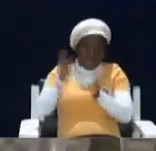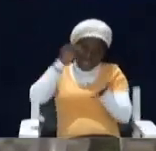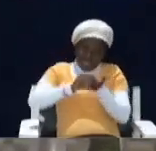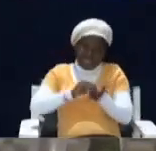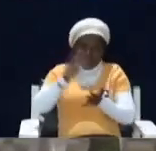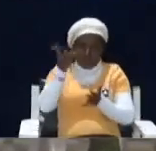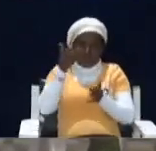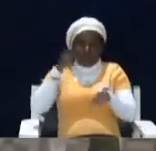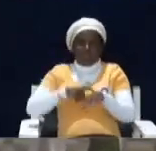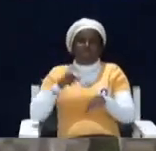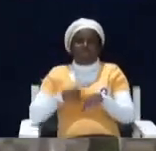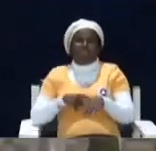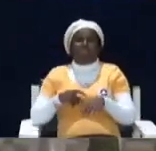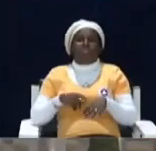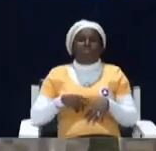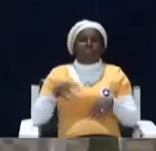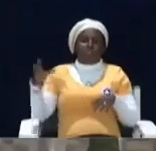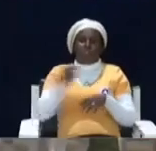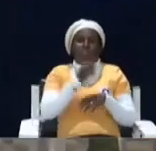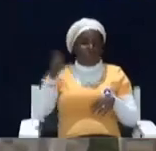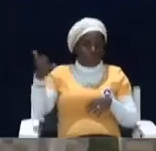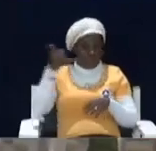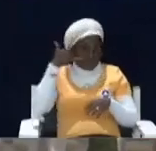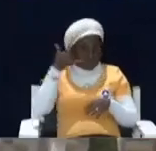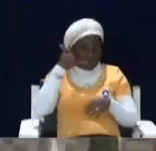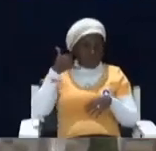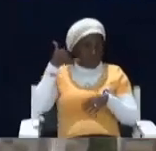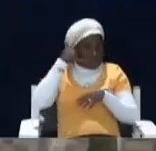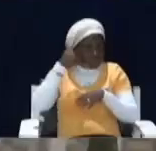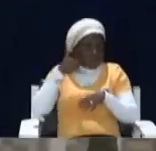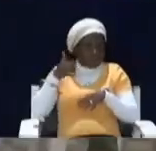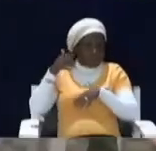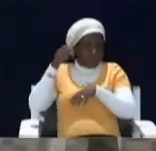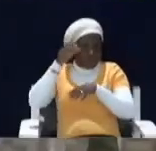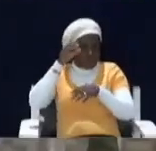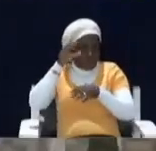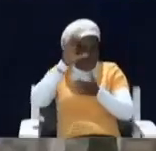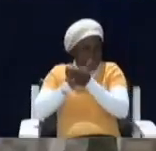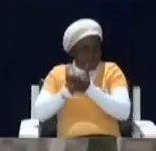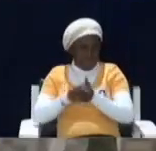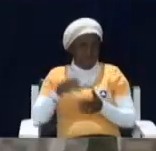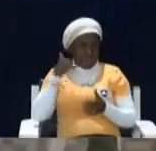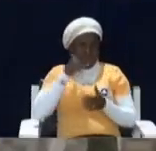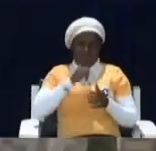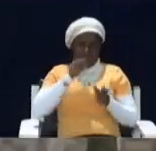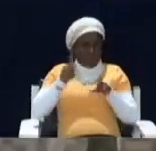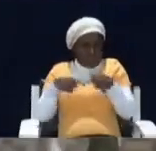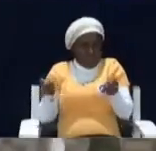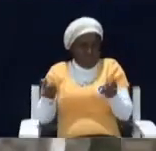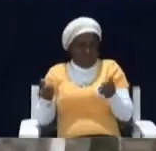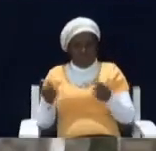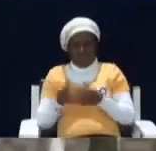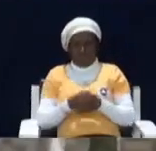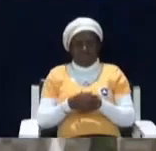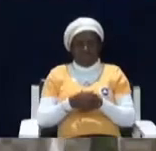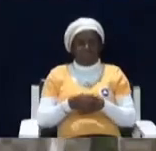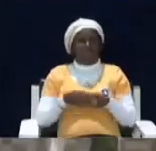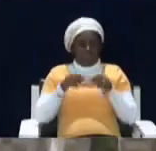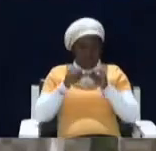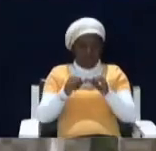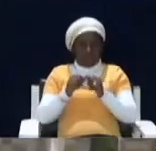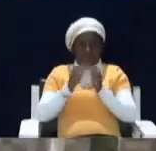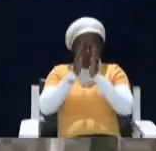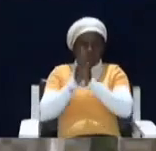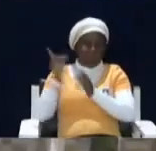picture. Then I pick up my phone and call my husband. The number was not going. So when I slept, I was praying till